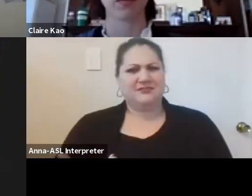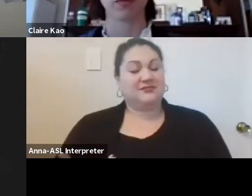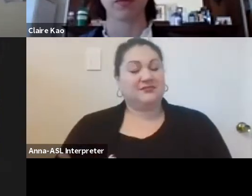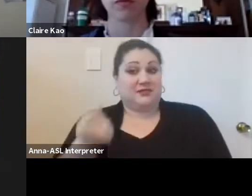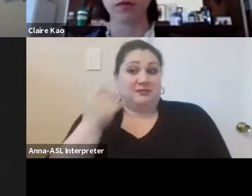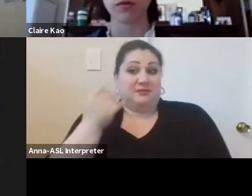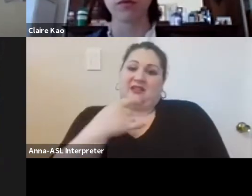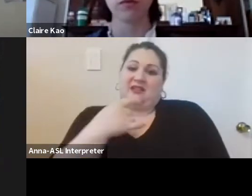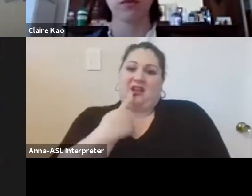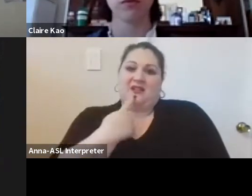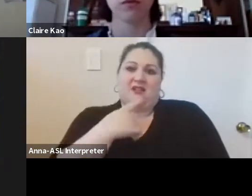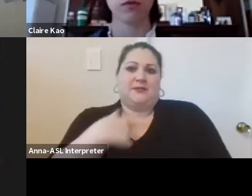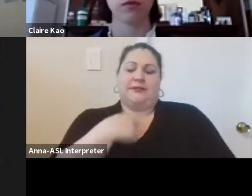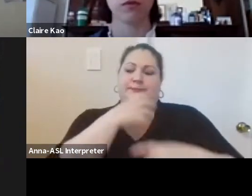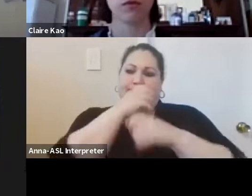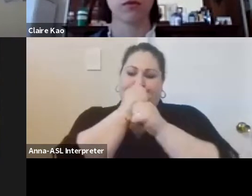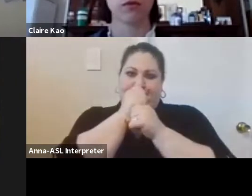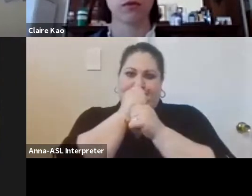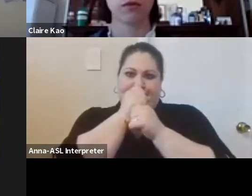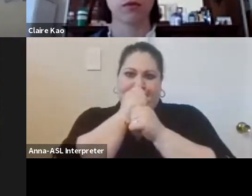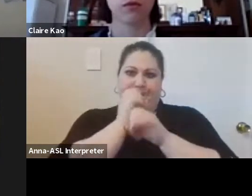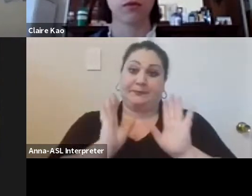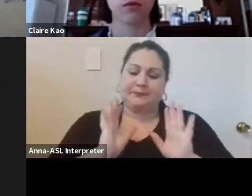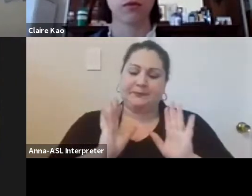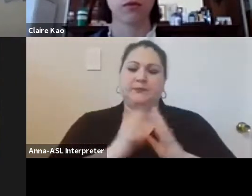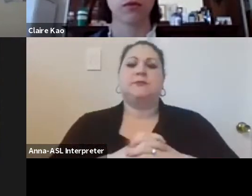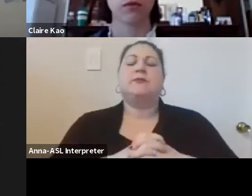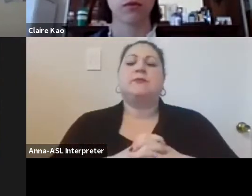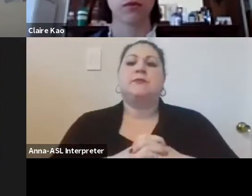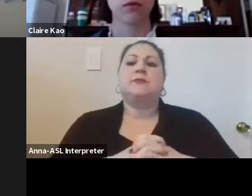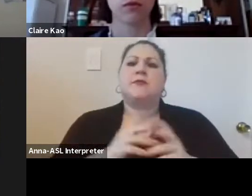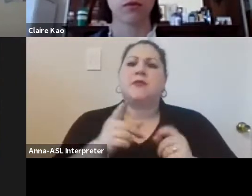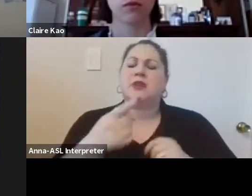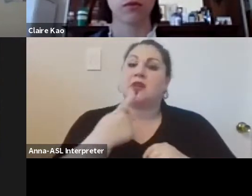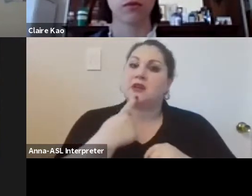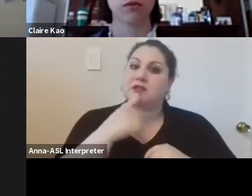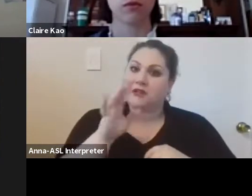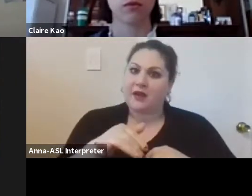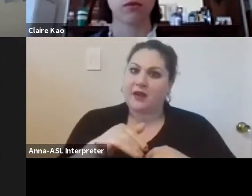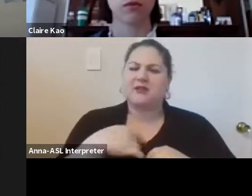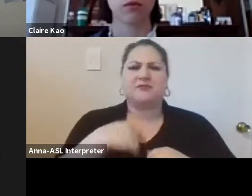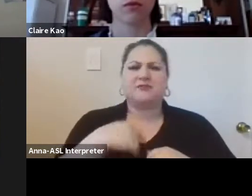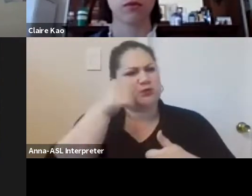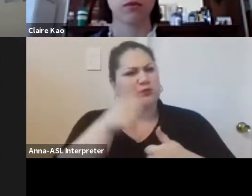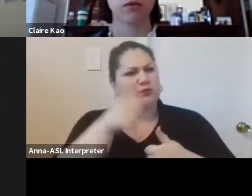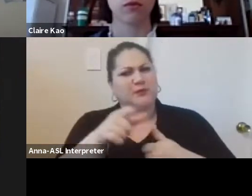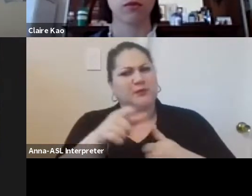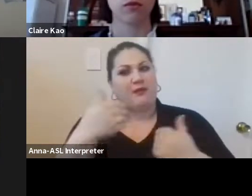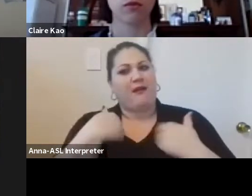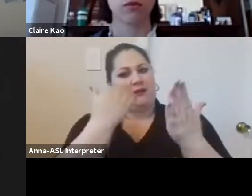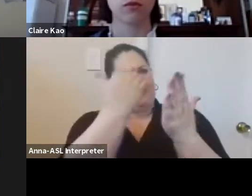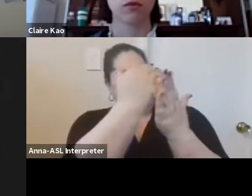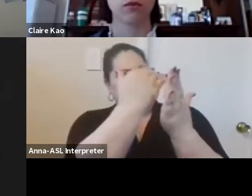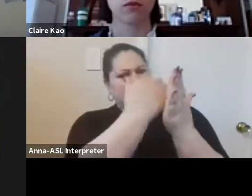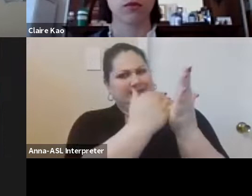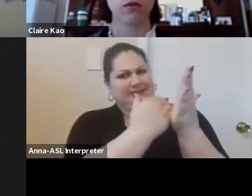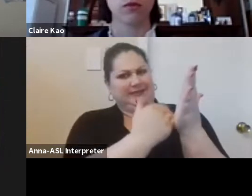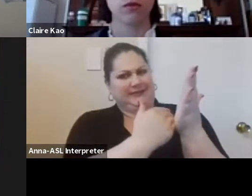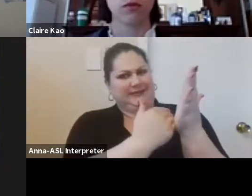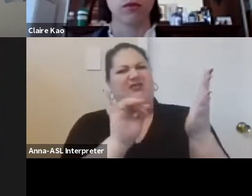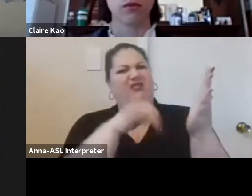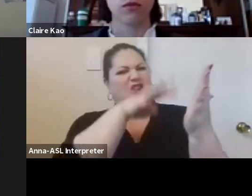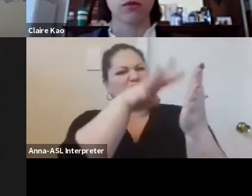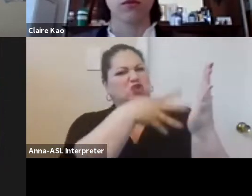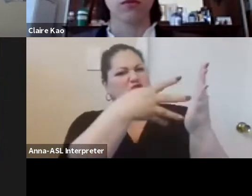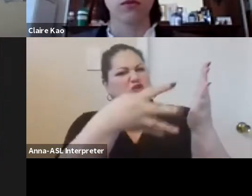so when he said that, I remember that he went down this list. He had, it was a chart, and it seemed